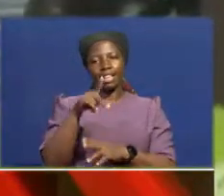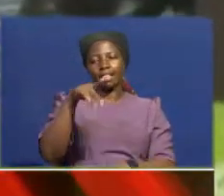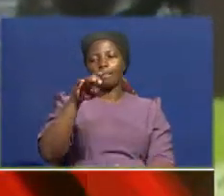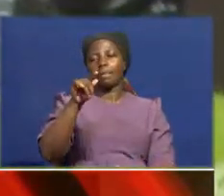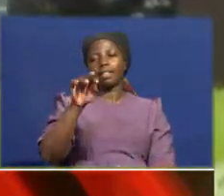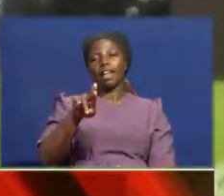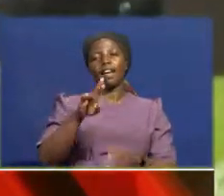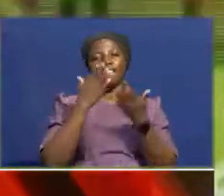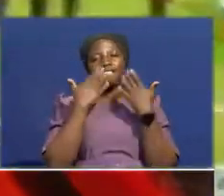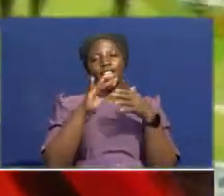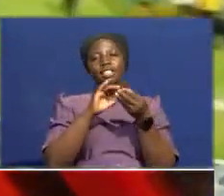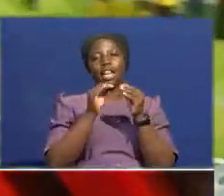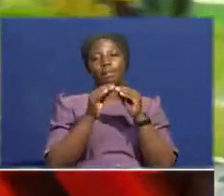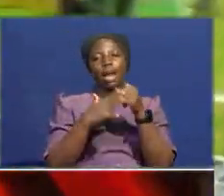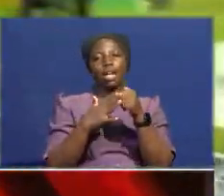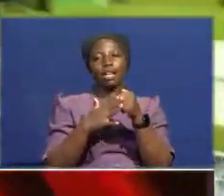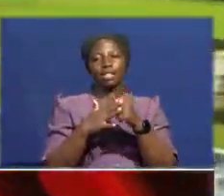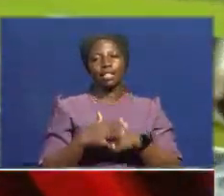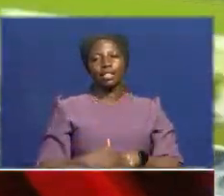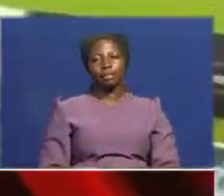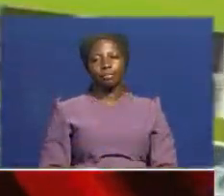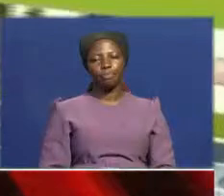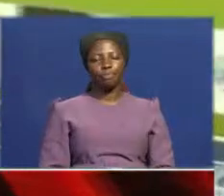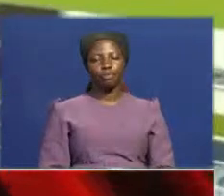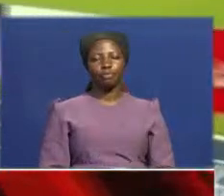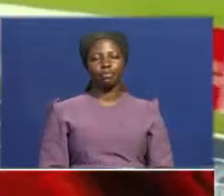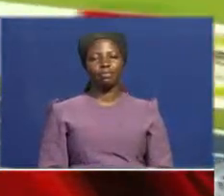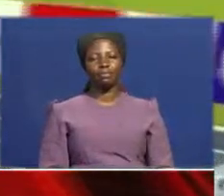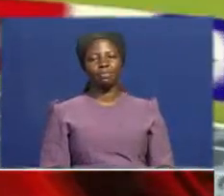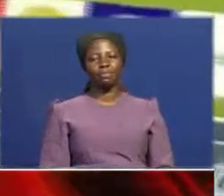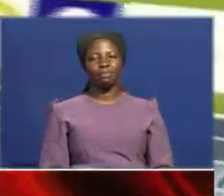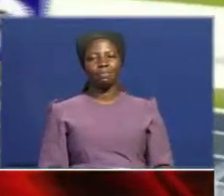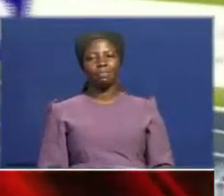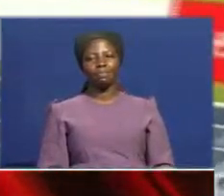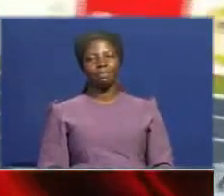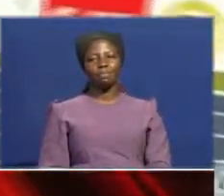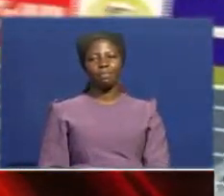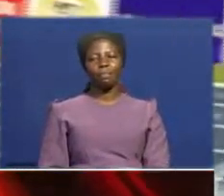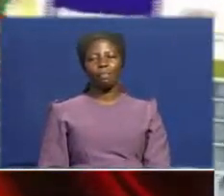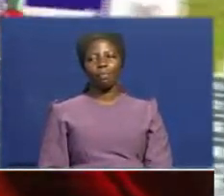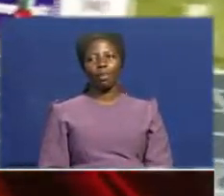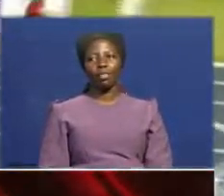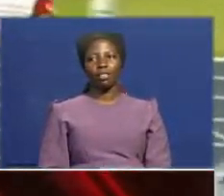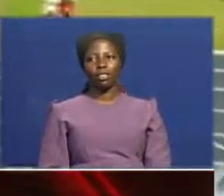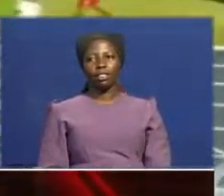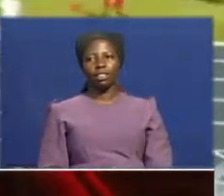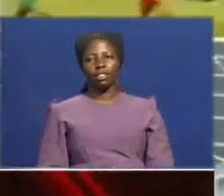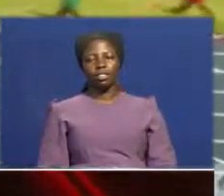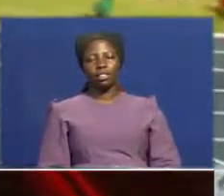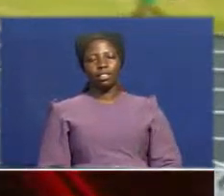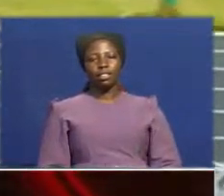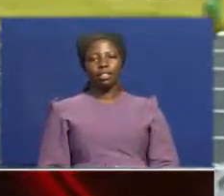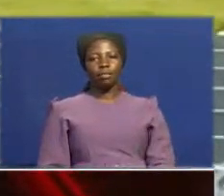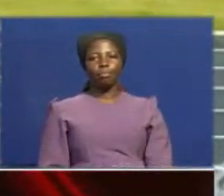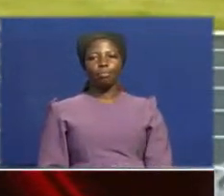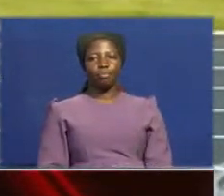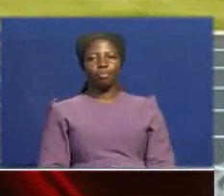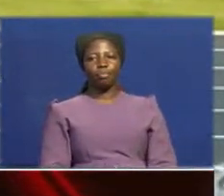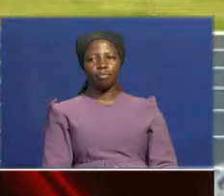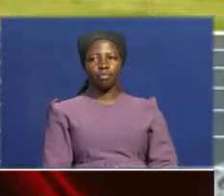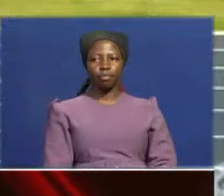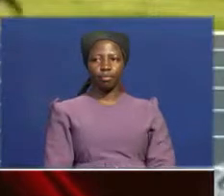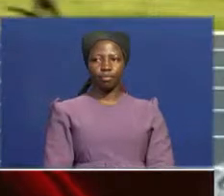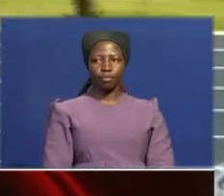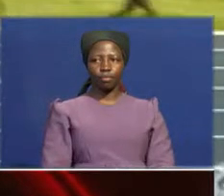distant ninth. Position is Bogale, who is going to take the gold, followed by his teammate Dariba